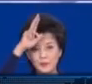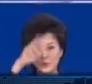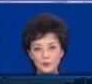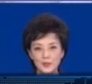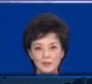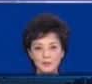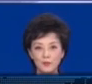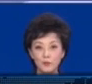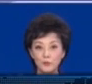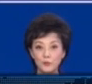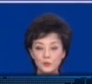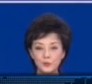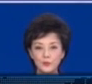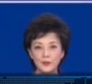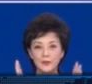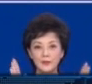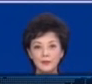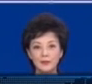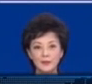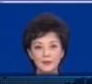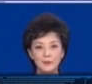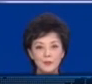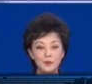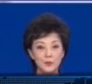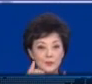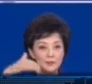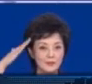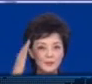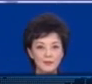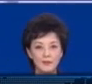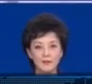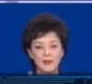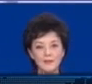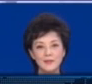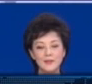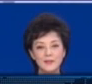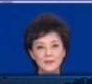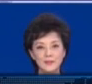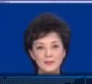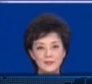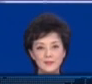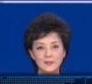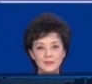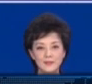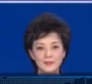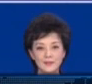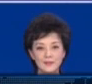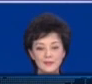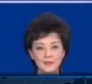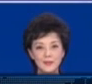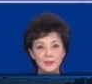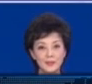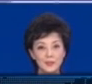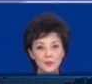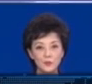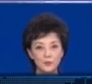Group, on behalf of Vice Premier Sun Chunlan, I would like to extend my heartfelt thanks to all of you.